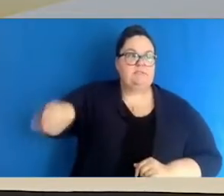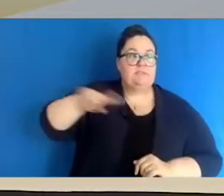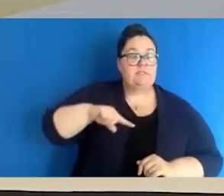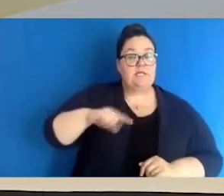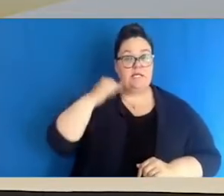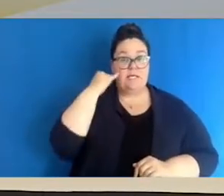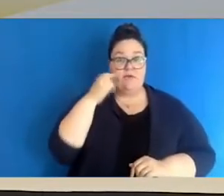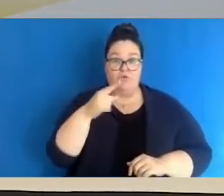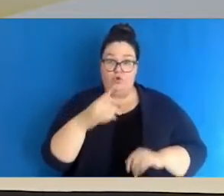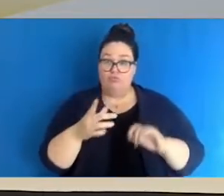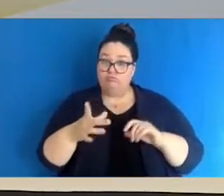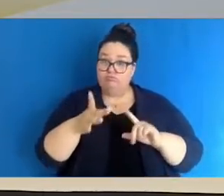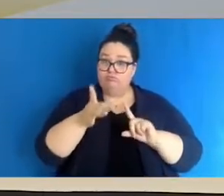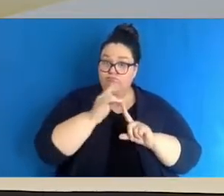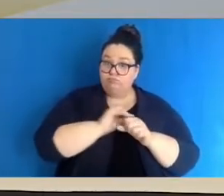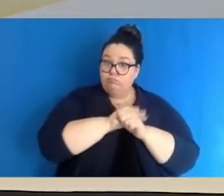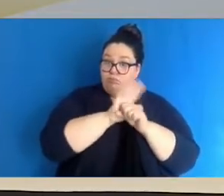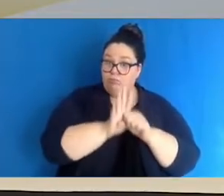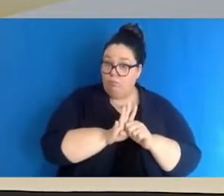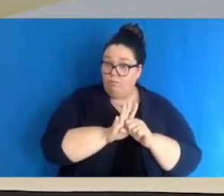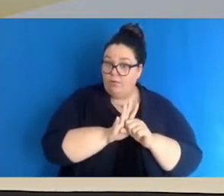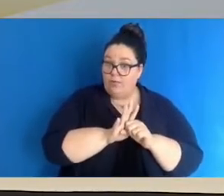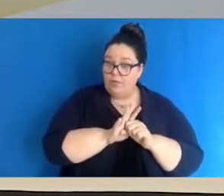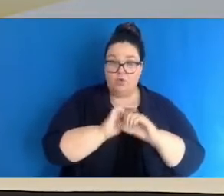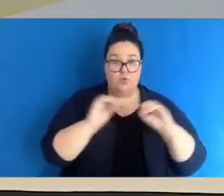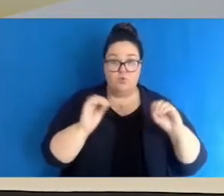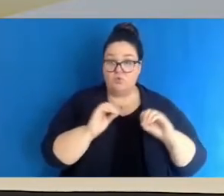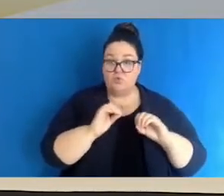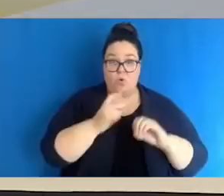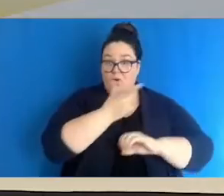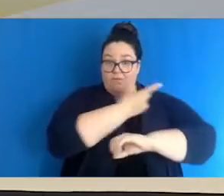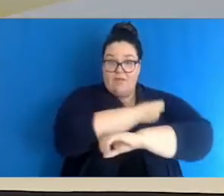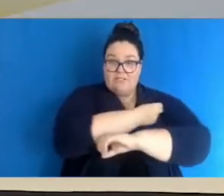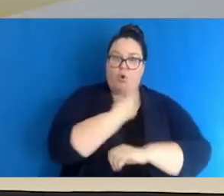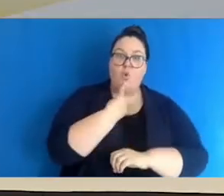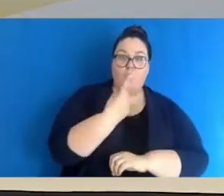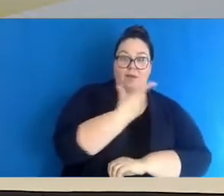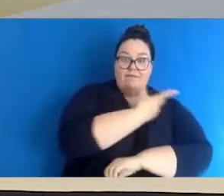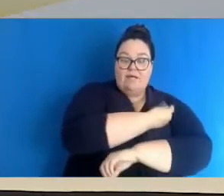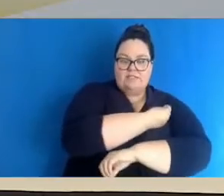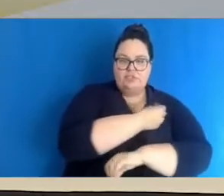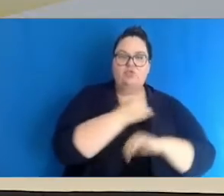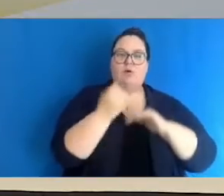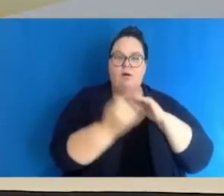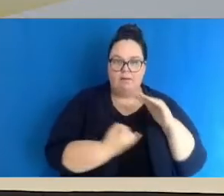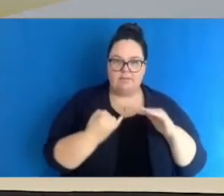fully vaccinated will be required to self-isolate and test.